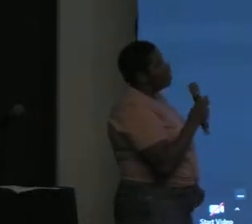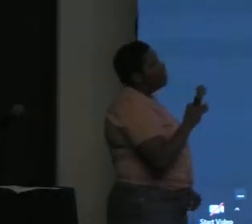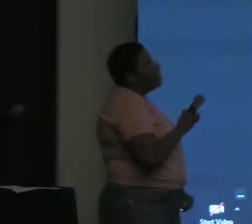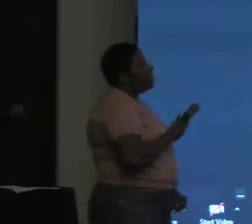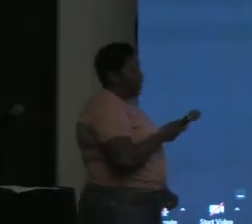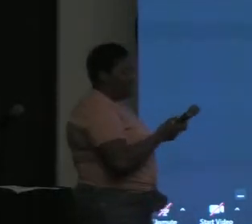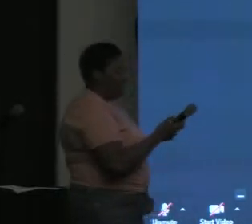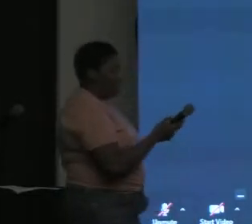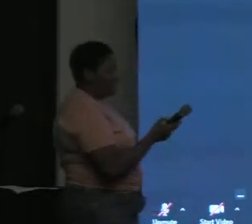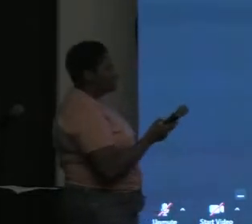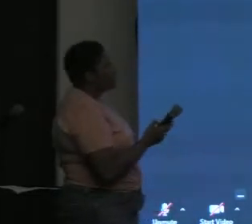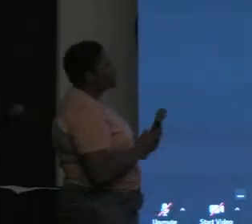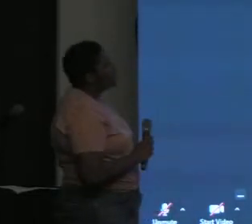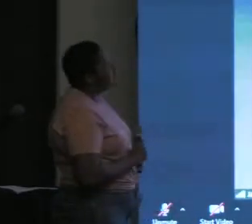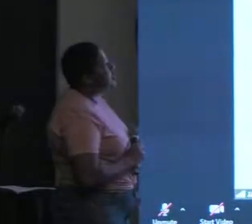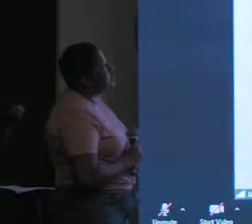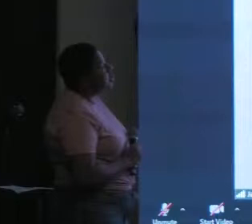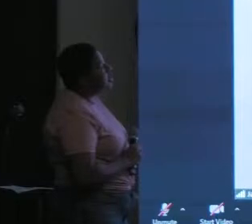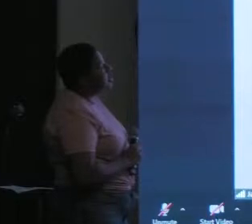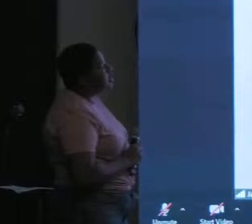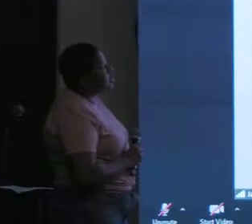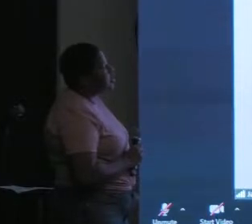misogynoir?